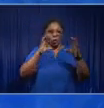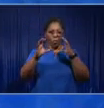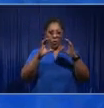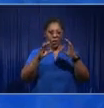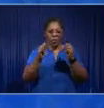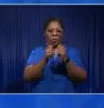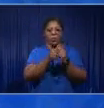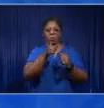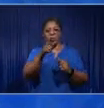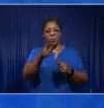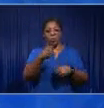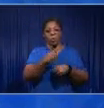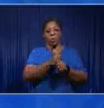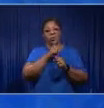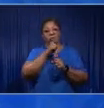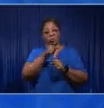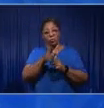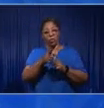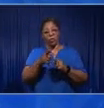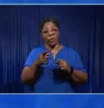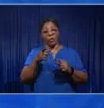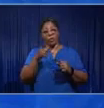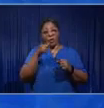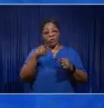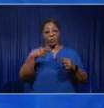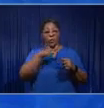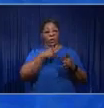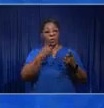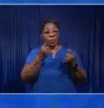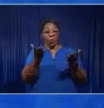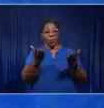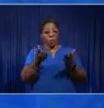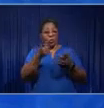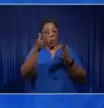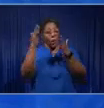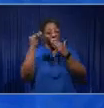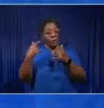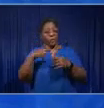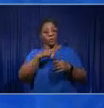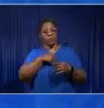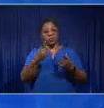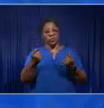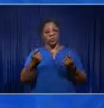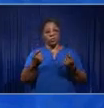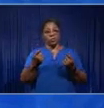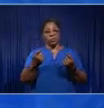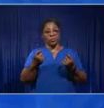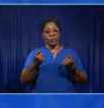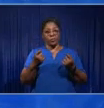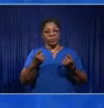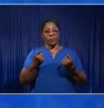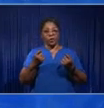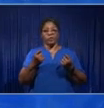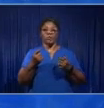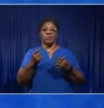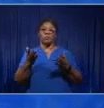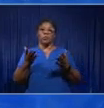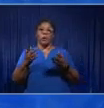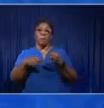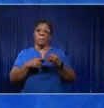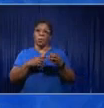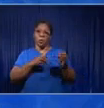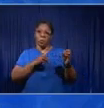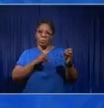is in sync with what you intend for us to do. My colleague on the other side keeps harping about the movement of a member of staff in a